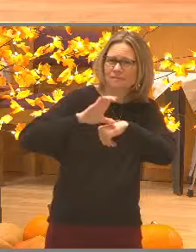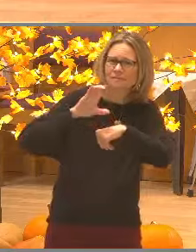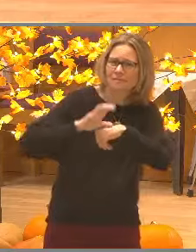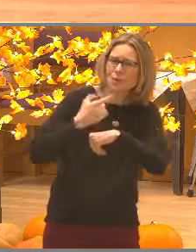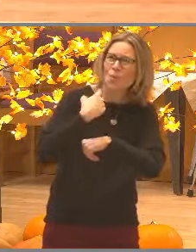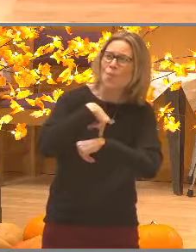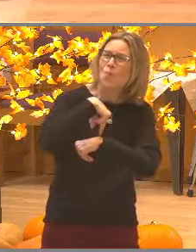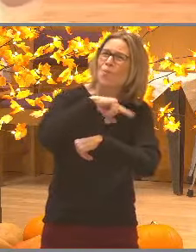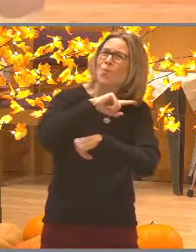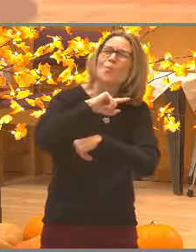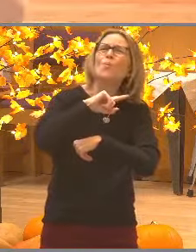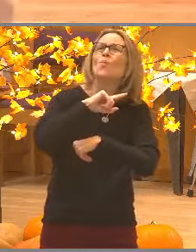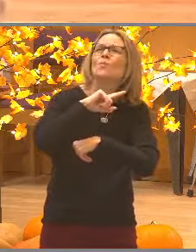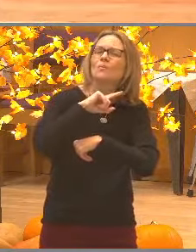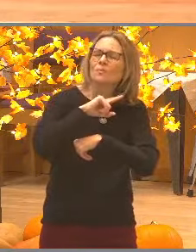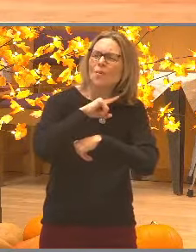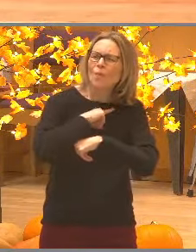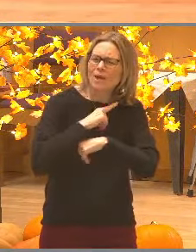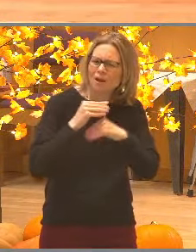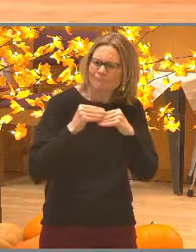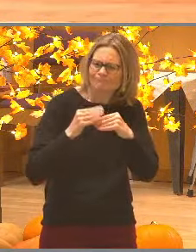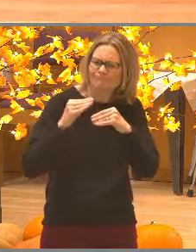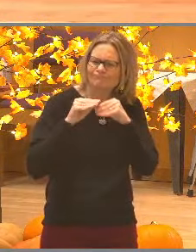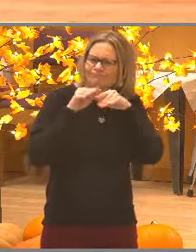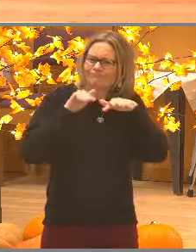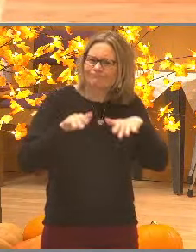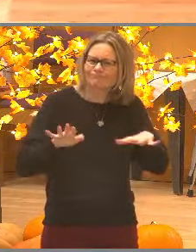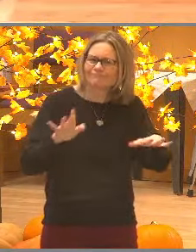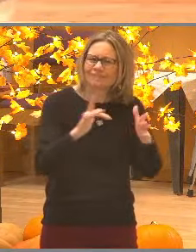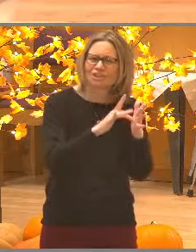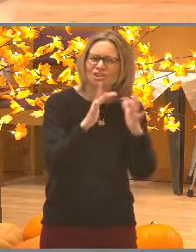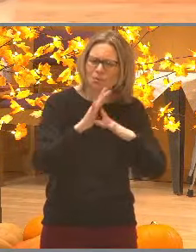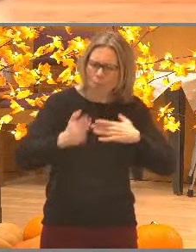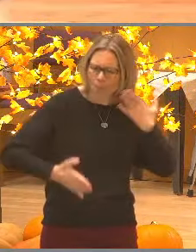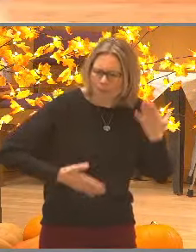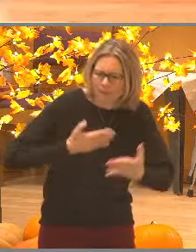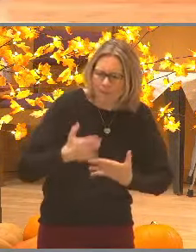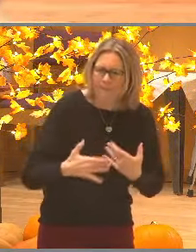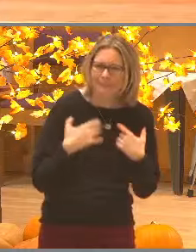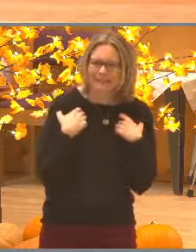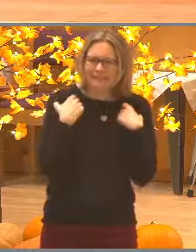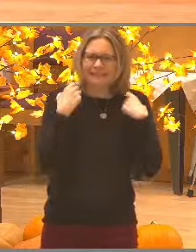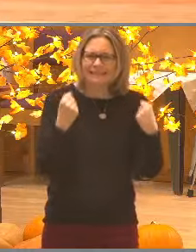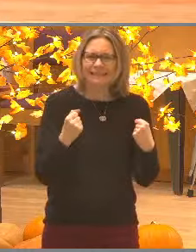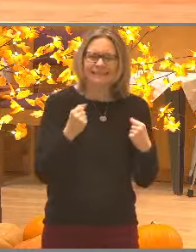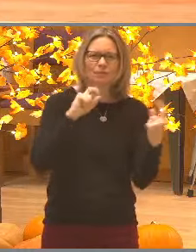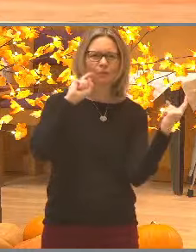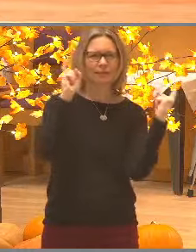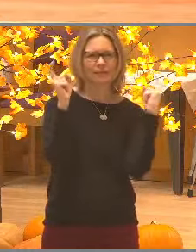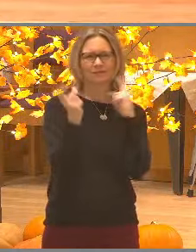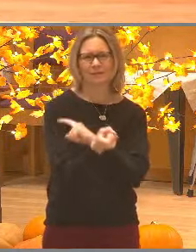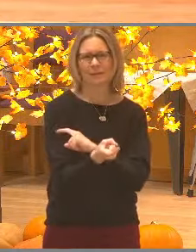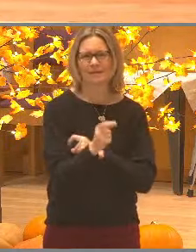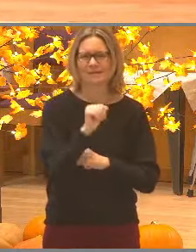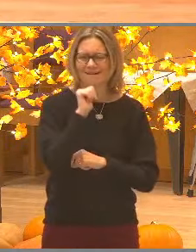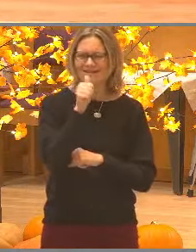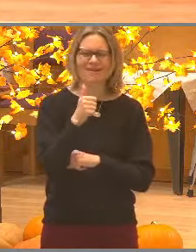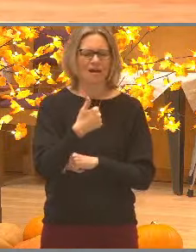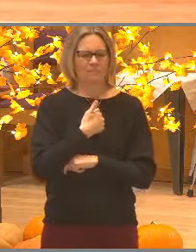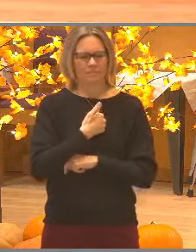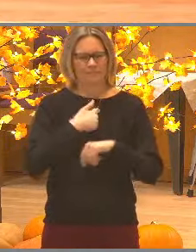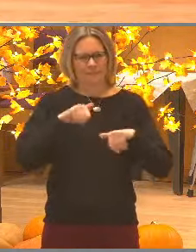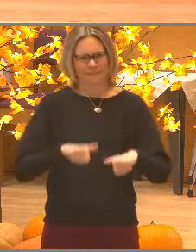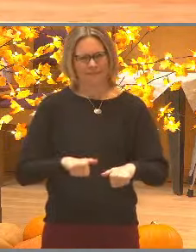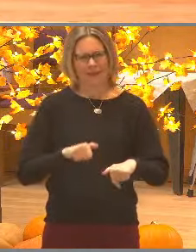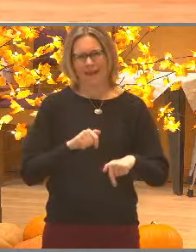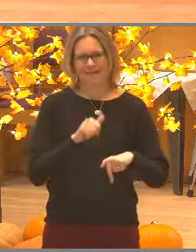are extensions of Jesus' welcome, healing and transformation. It is not our own effort. It is not